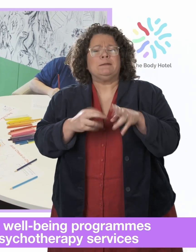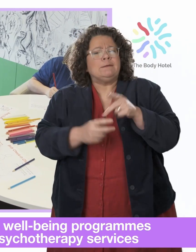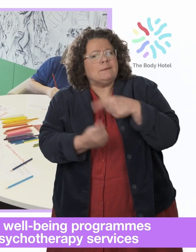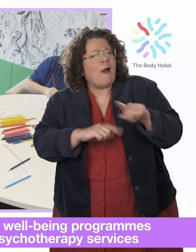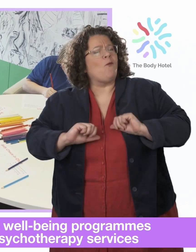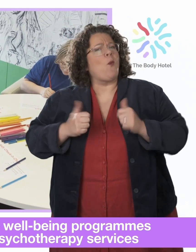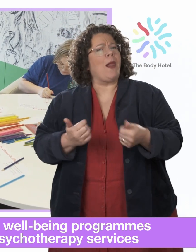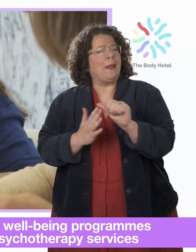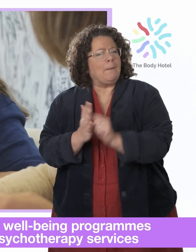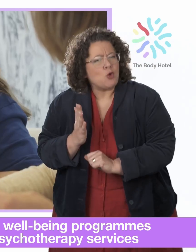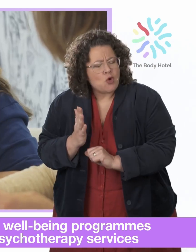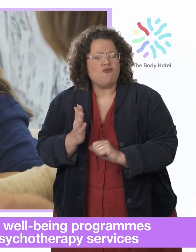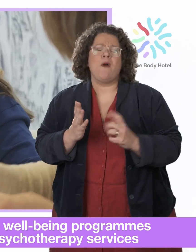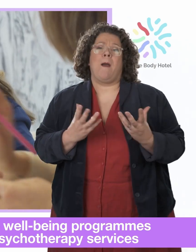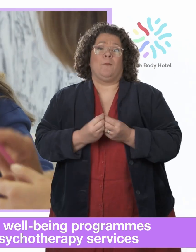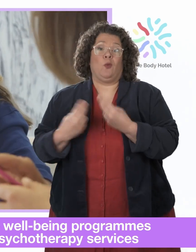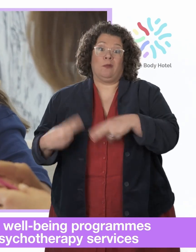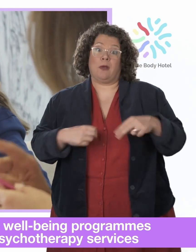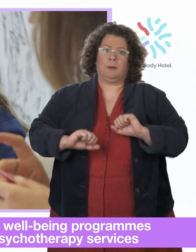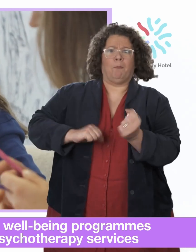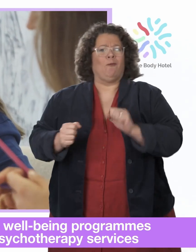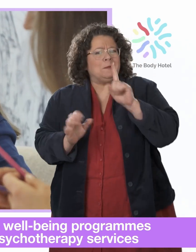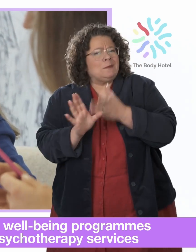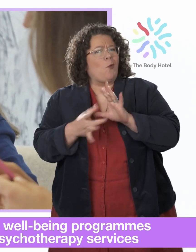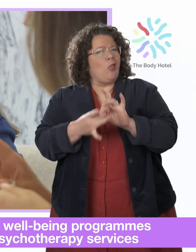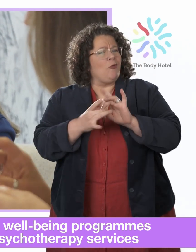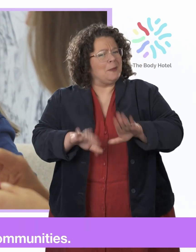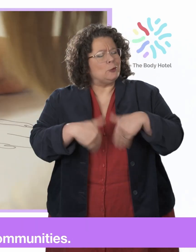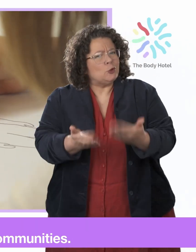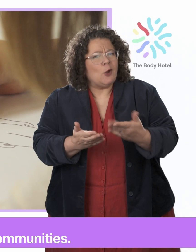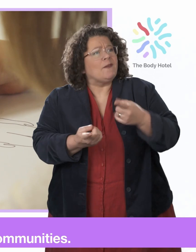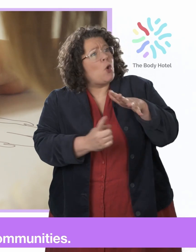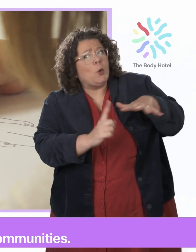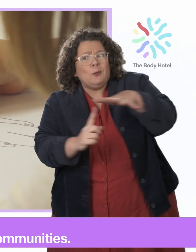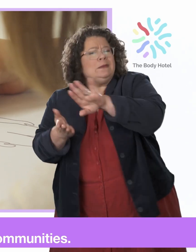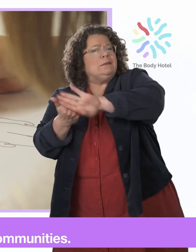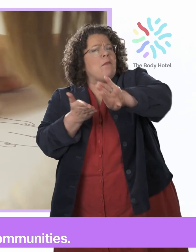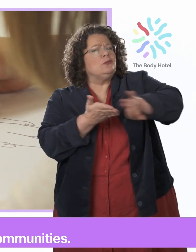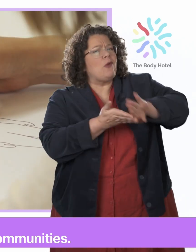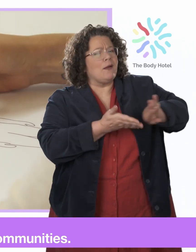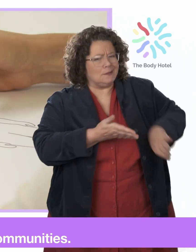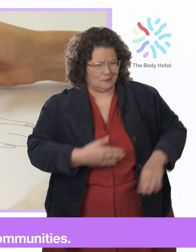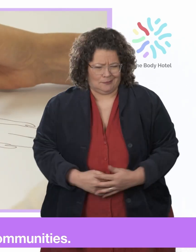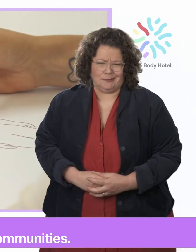employee well-being programs and also dance movement psychotherapy services to marginalized communities.